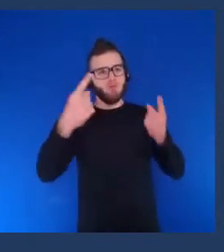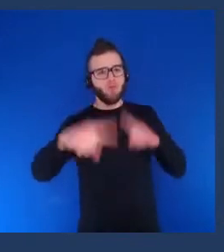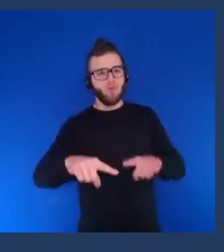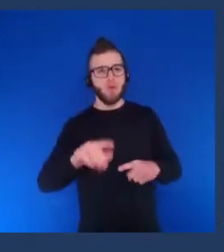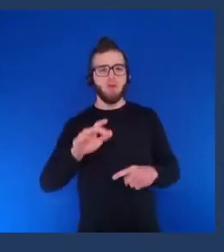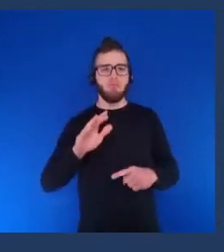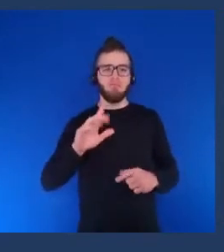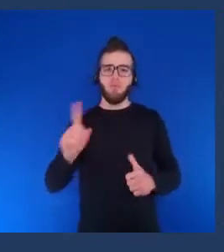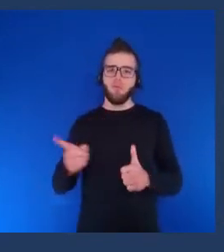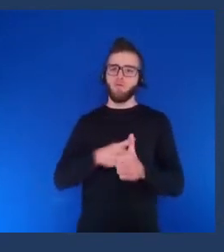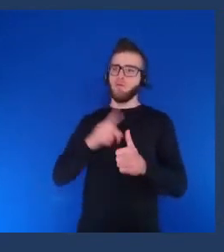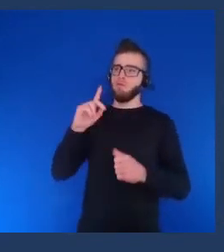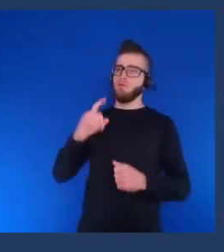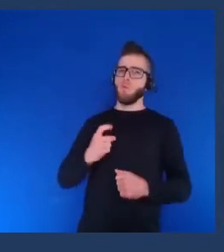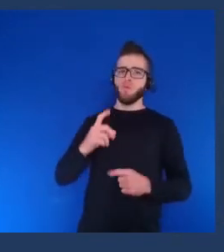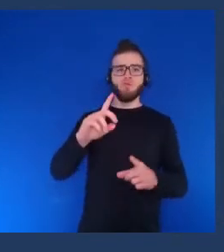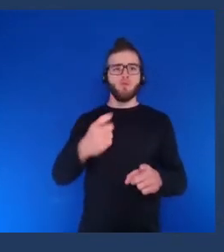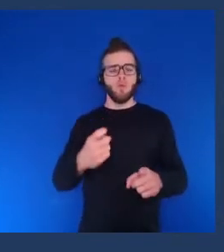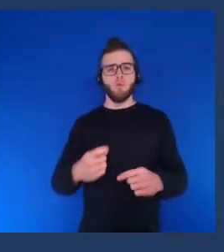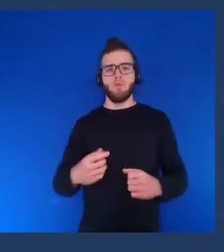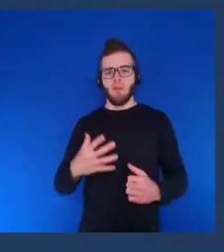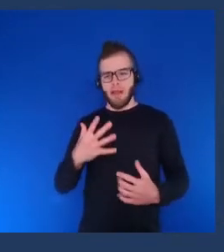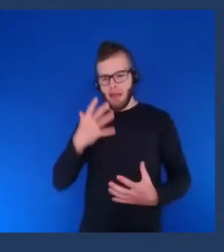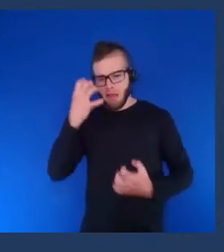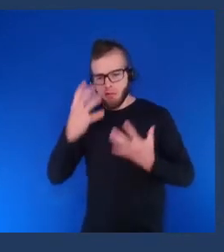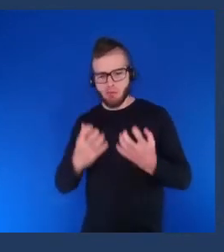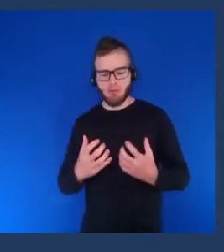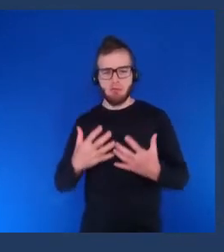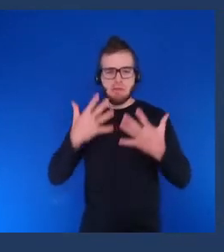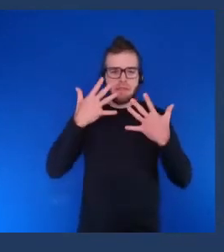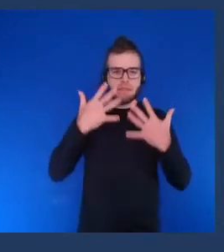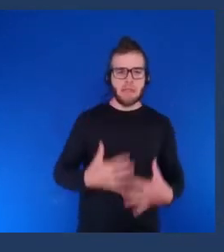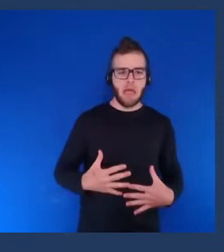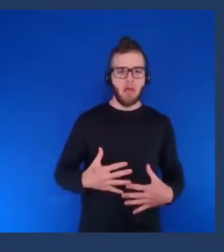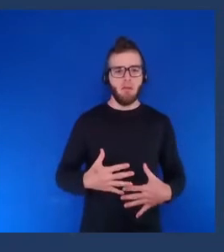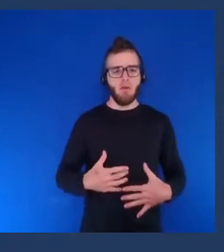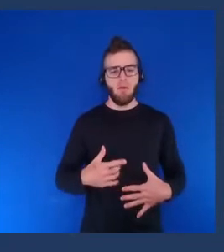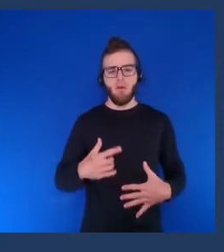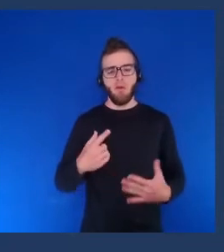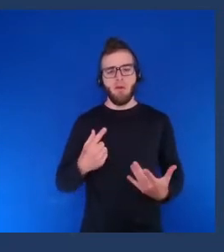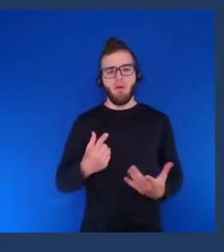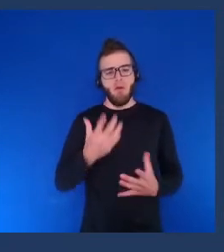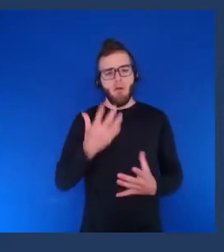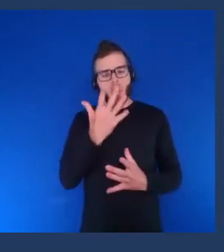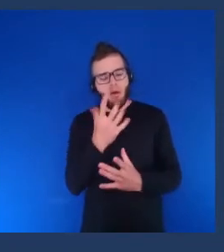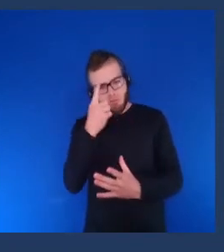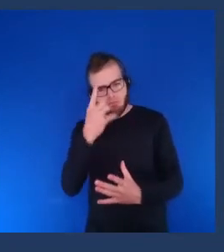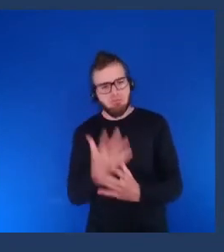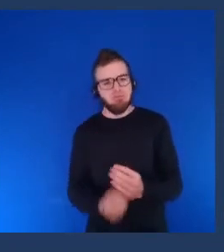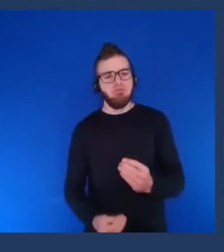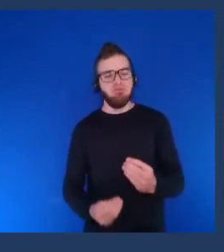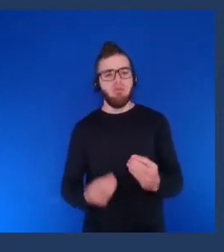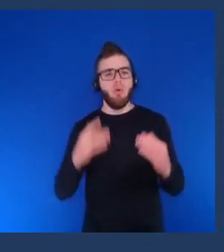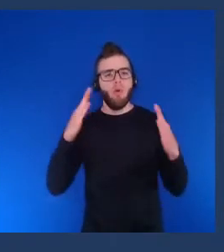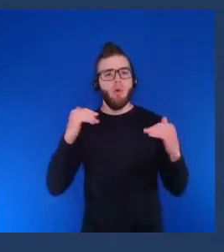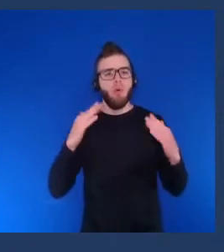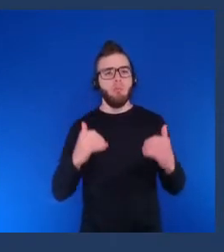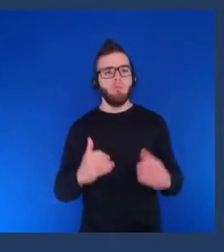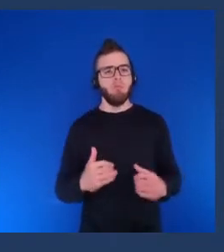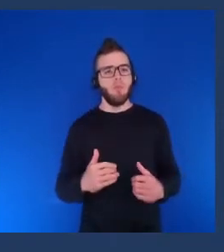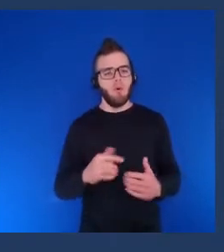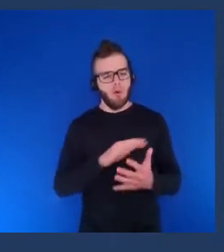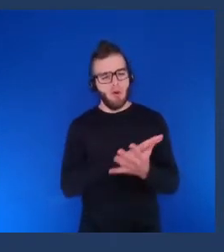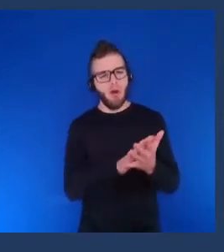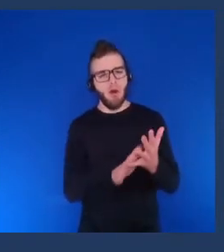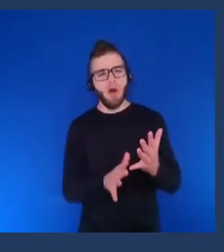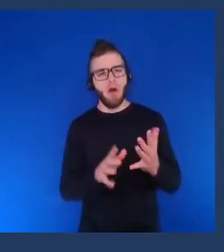sadness, hopelessness. I felt it all. Very early on, I had moments where I didn't